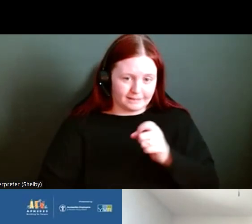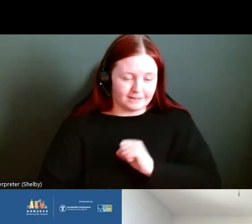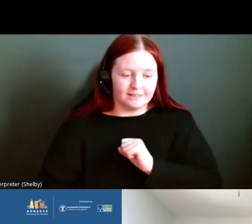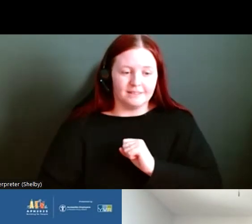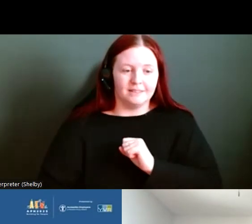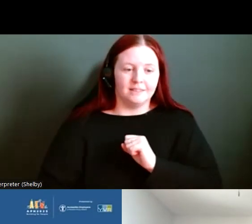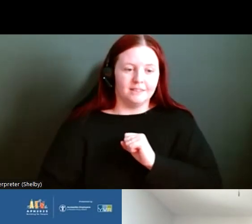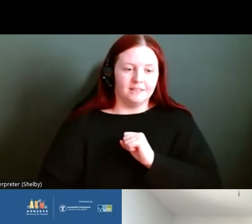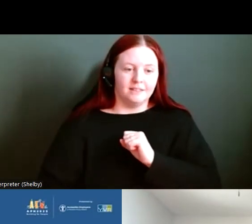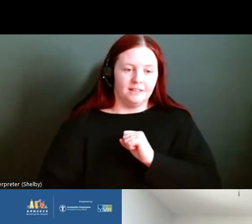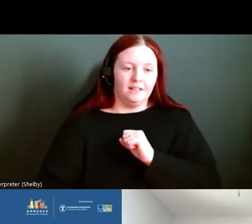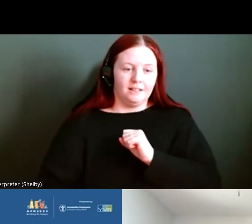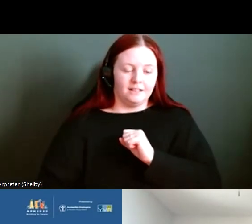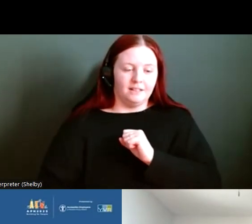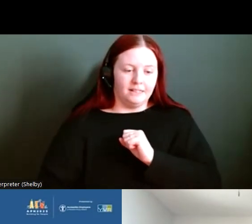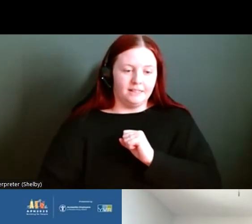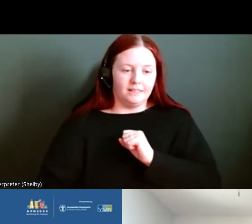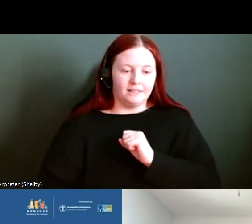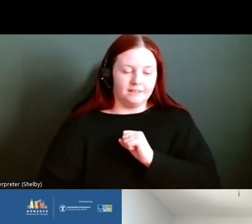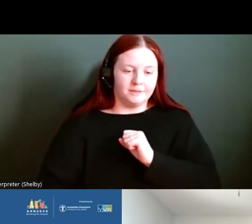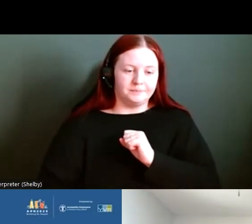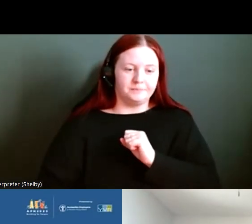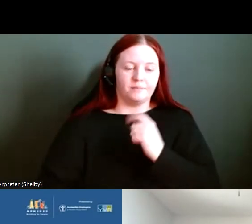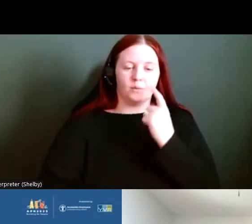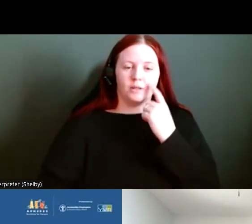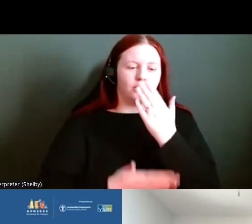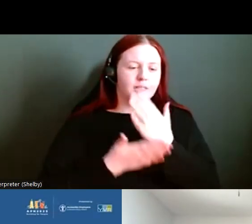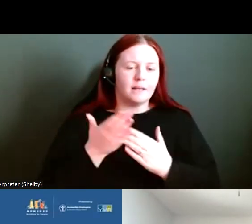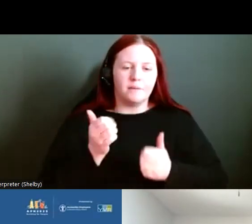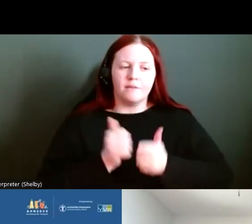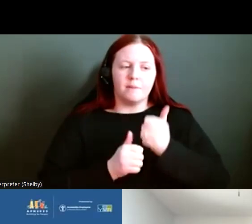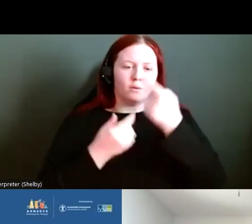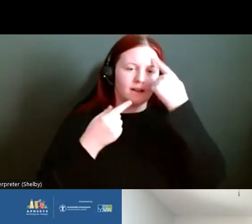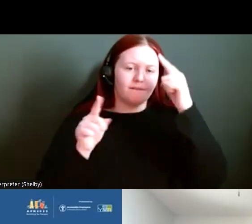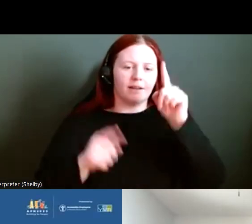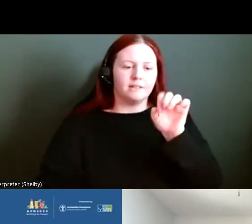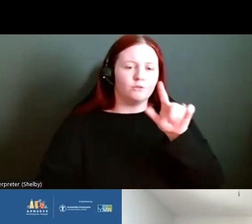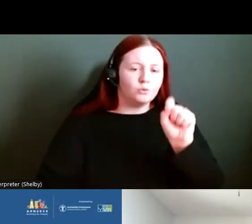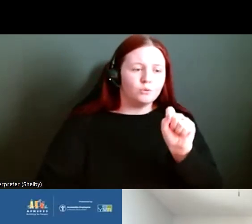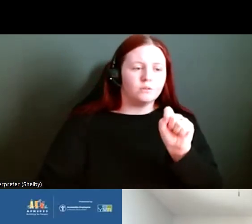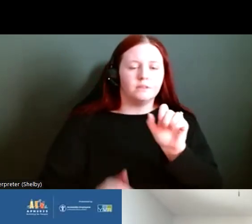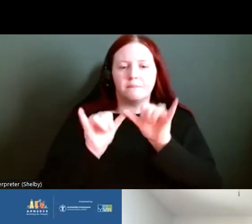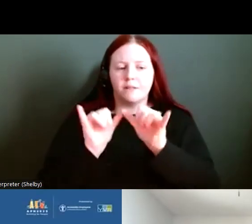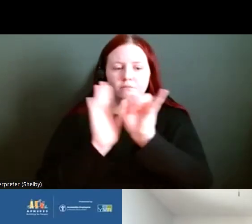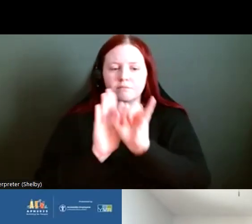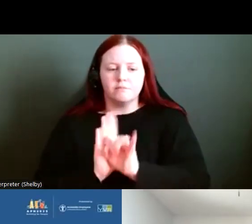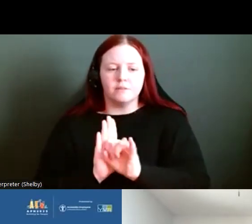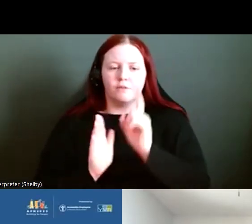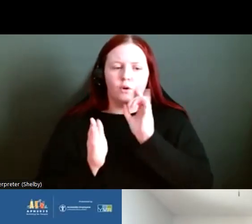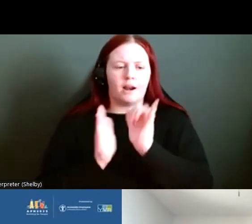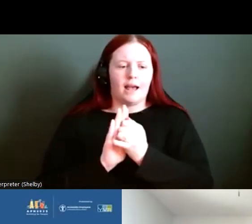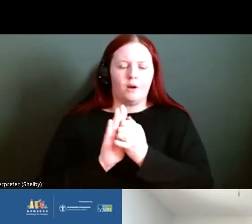at what are some of the most effective tools and metrics that you've used to measure the impact of